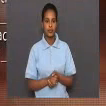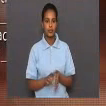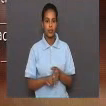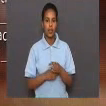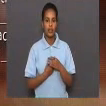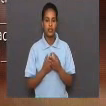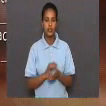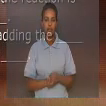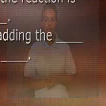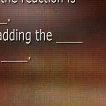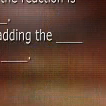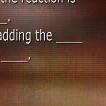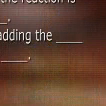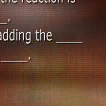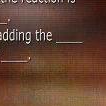Begin.